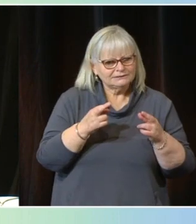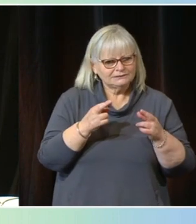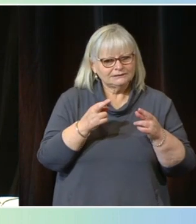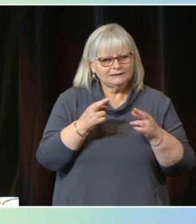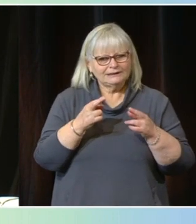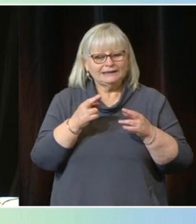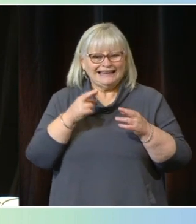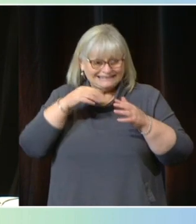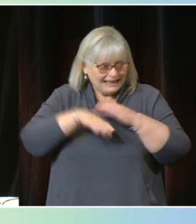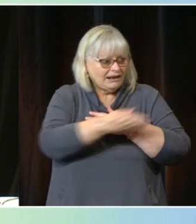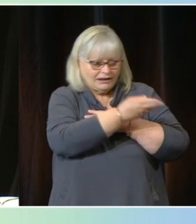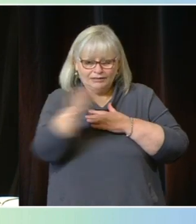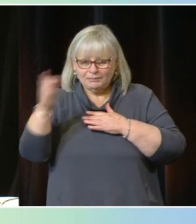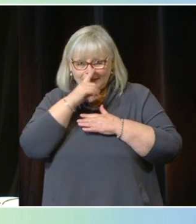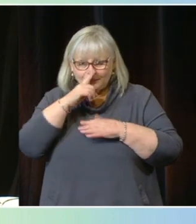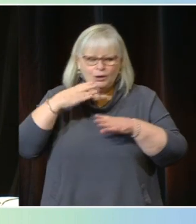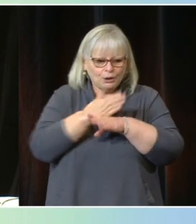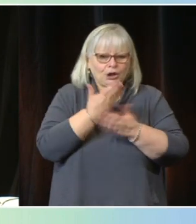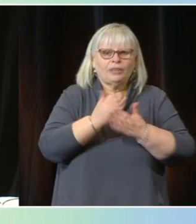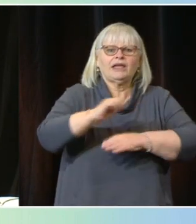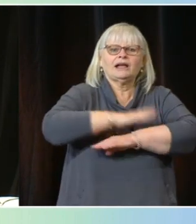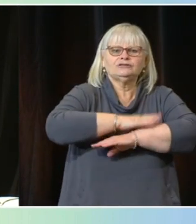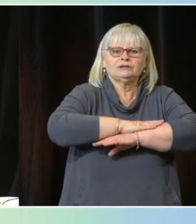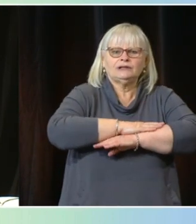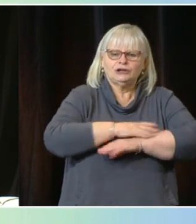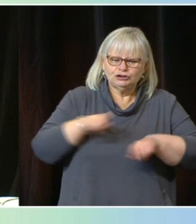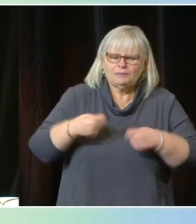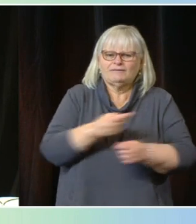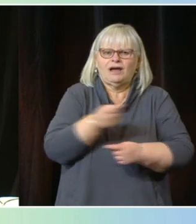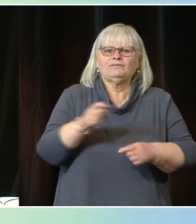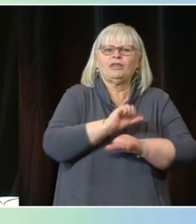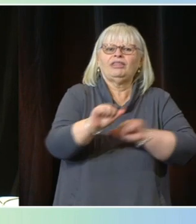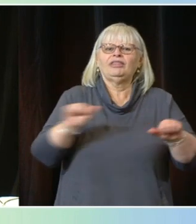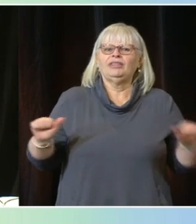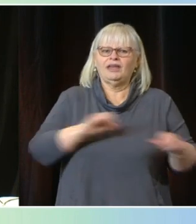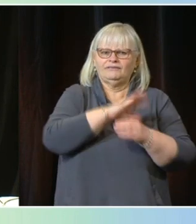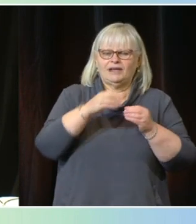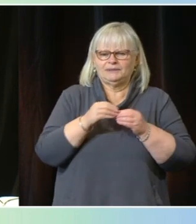is in the people working on country to provide for their families